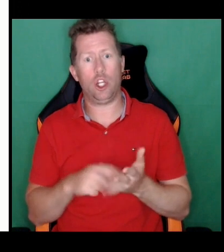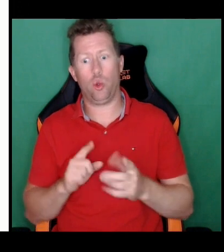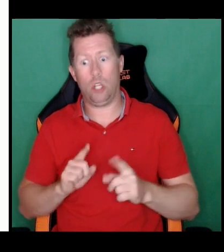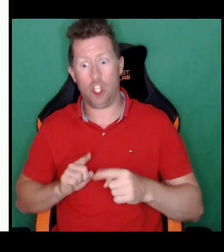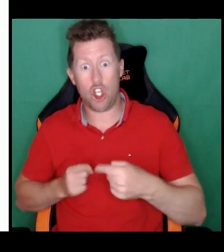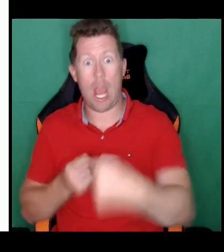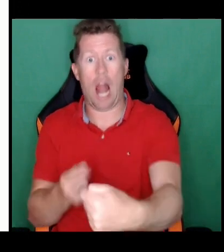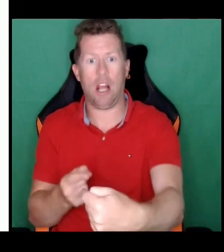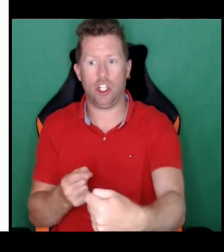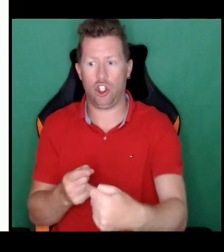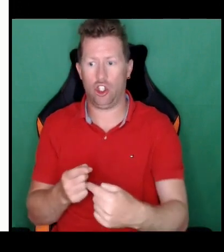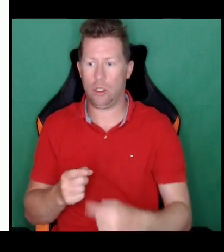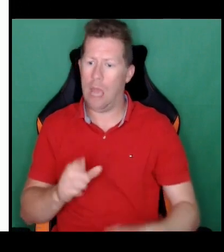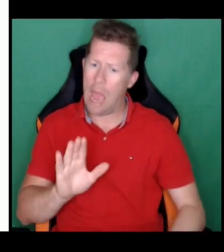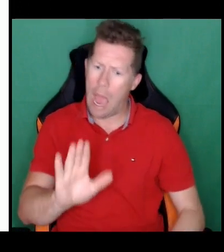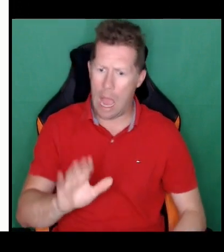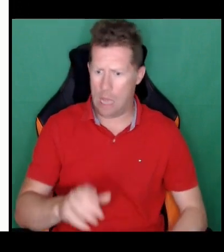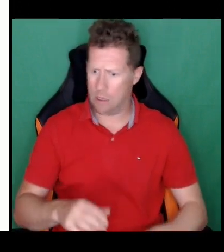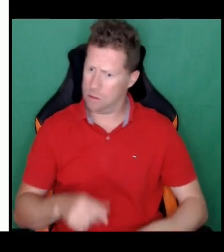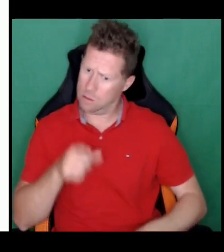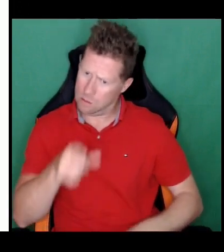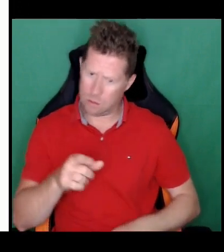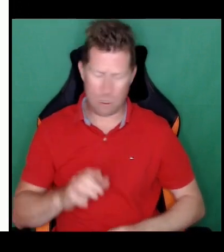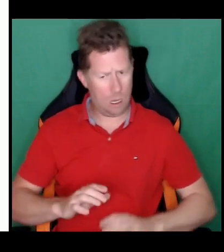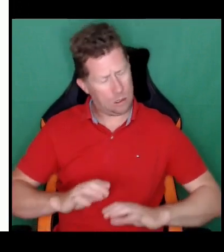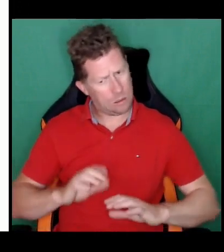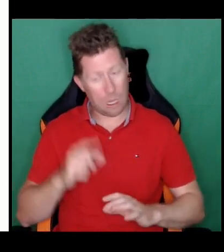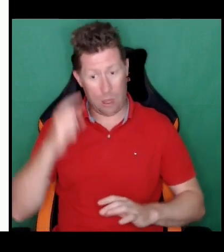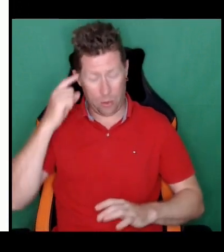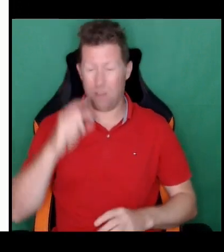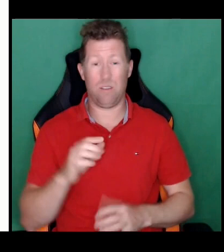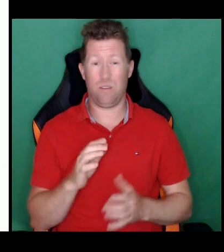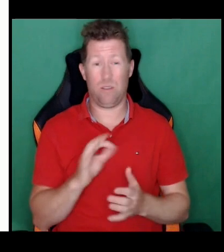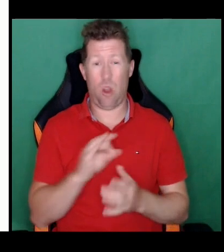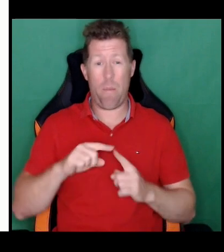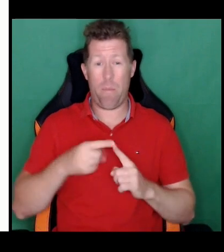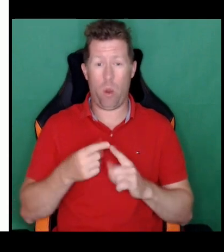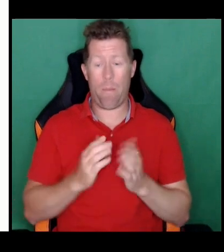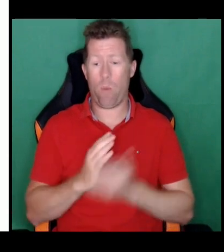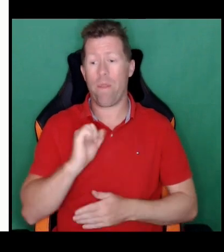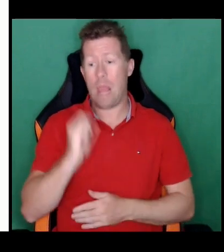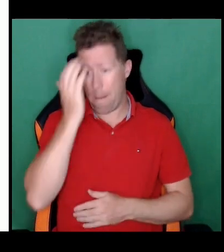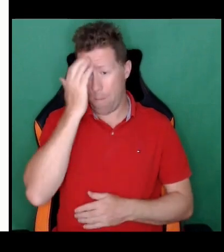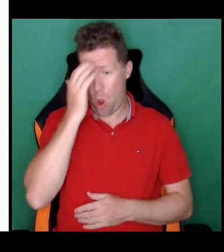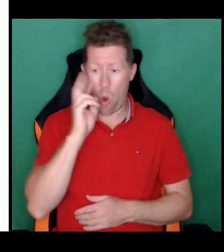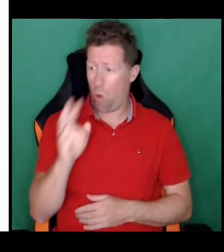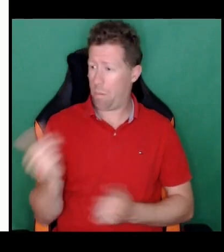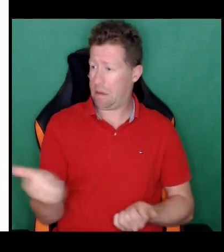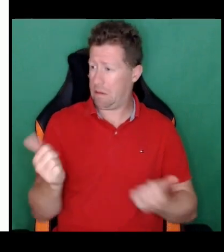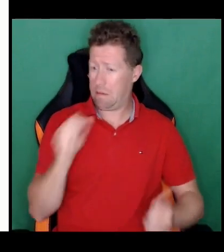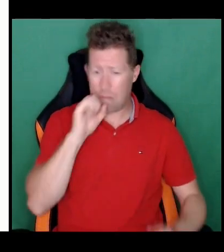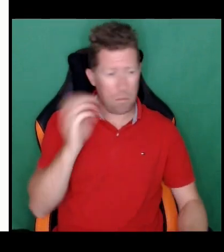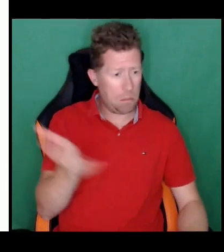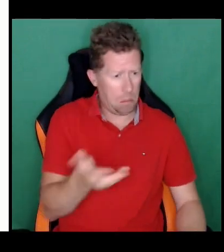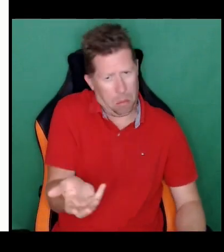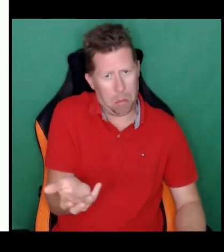rational way that actually vaping is a minority behaviour, because in their mind, it's a clustered and present behaviour. What